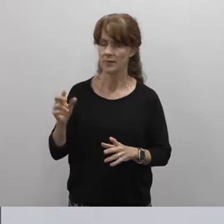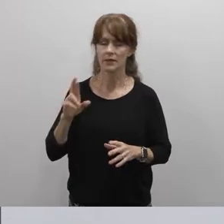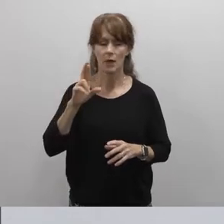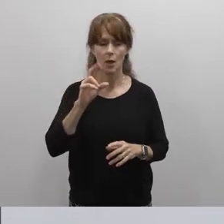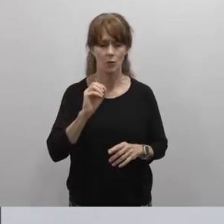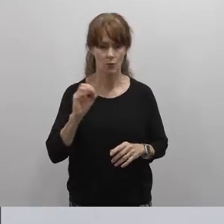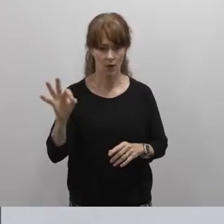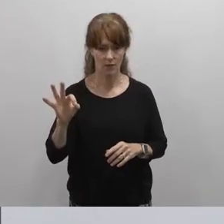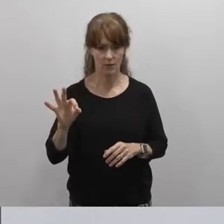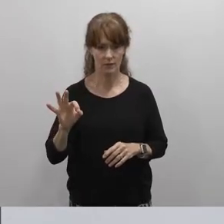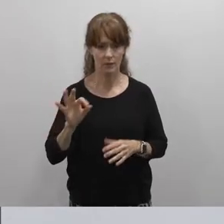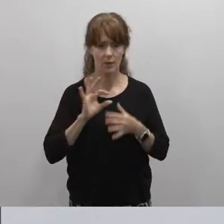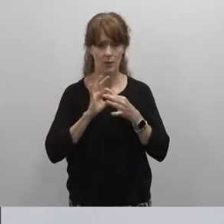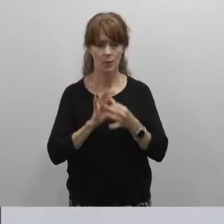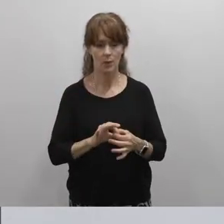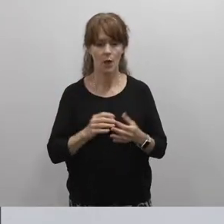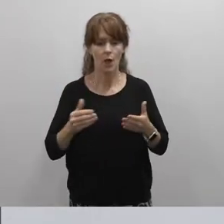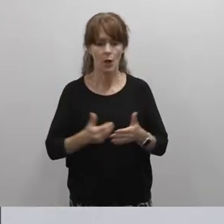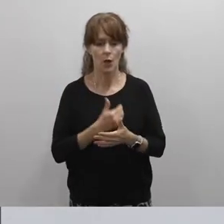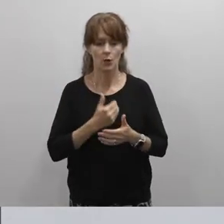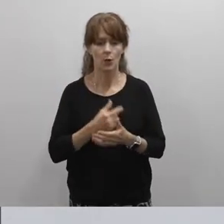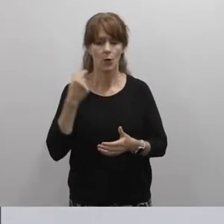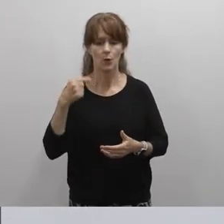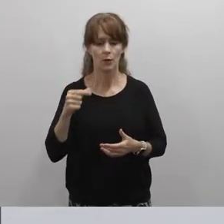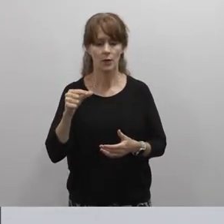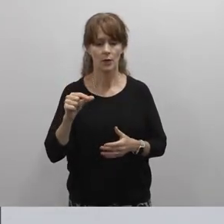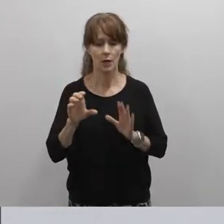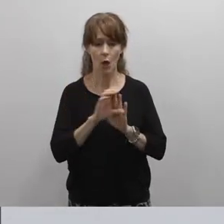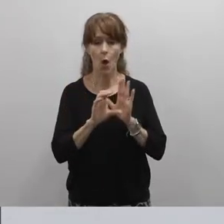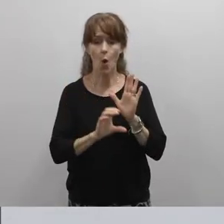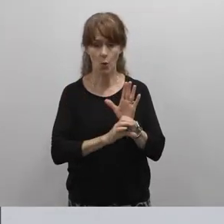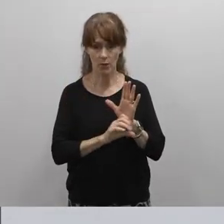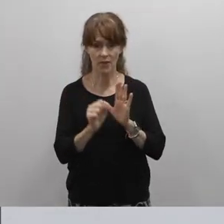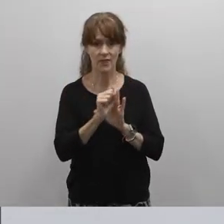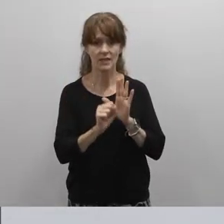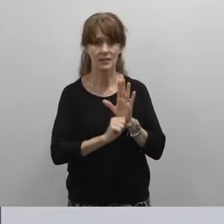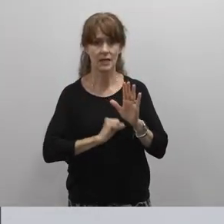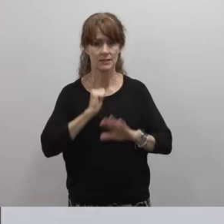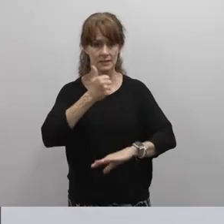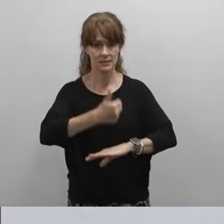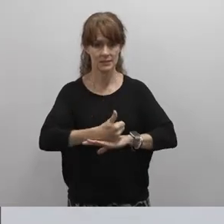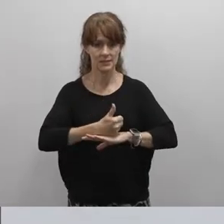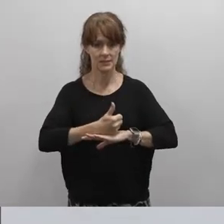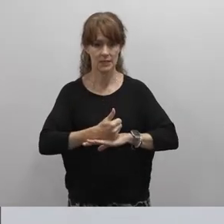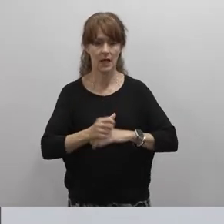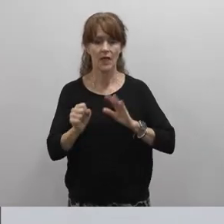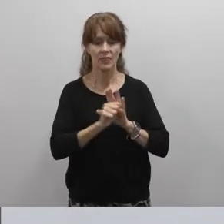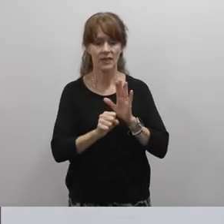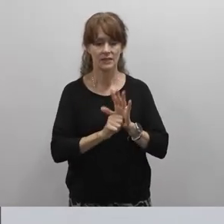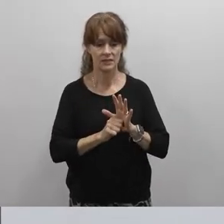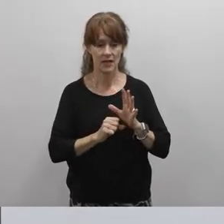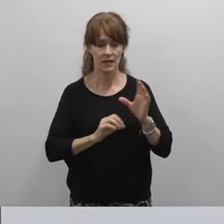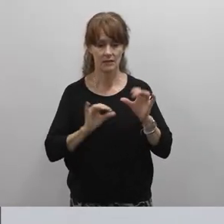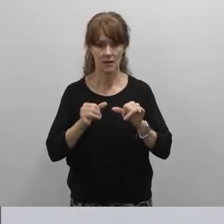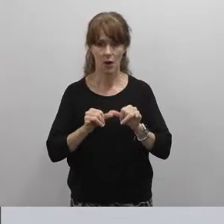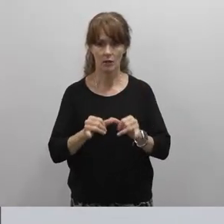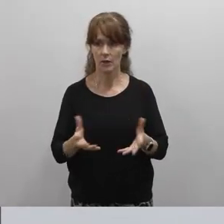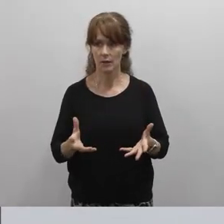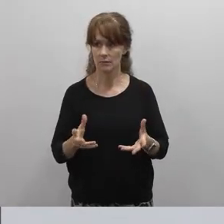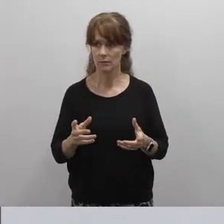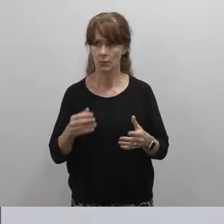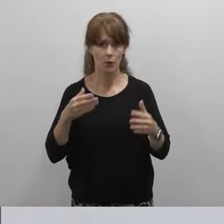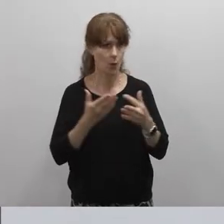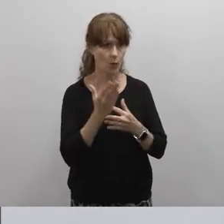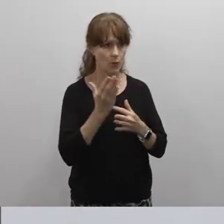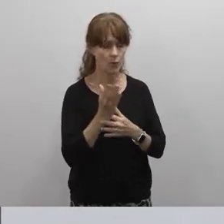is really with regard to our new green building code that the state is putting before us. So the state architect, who we funnel every one of our